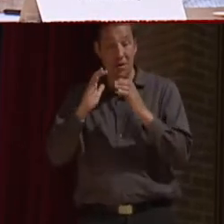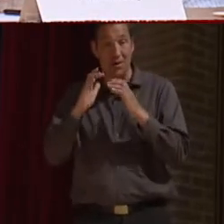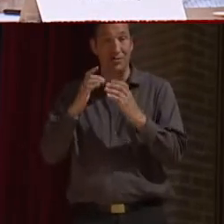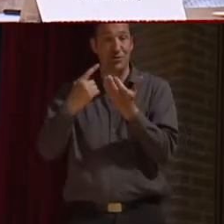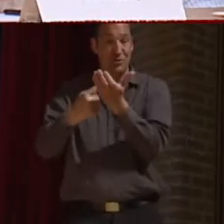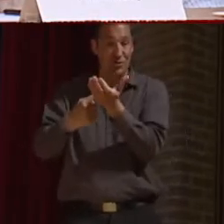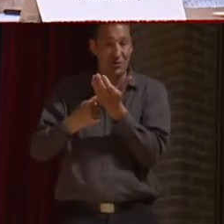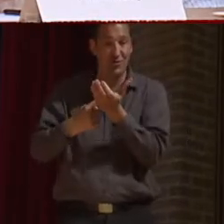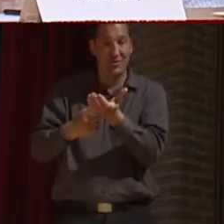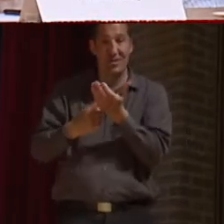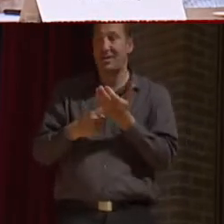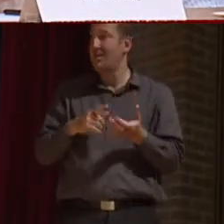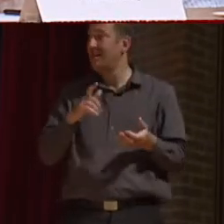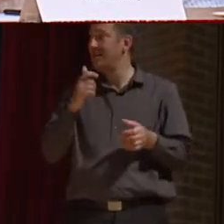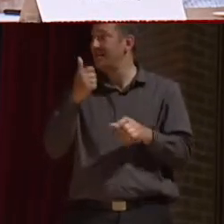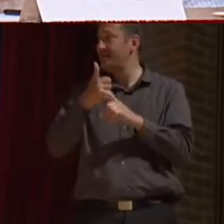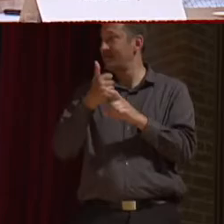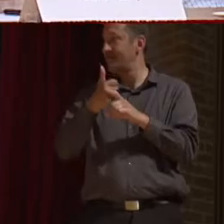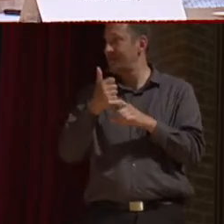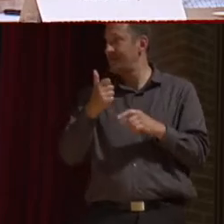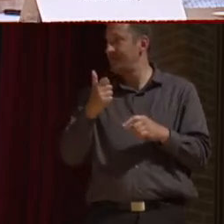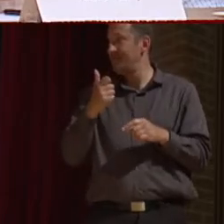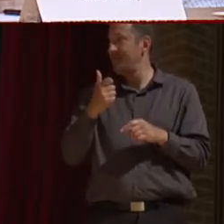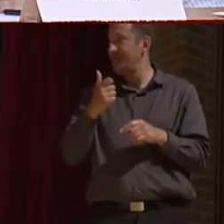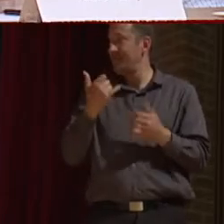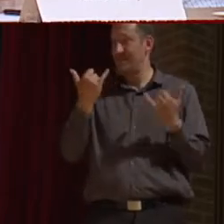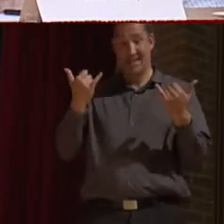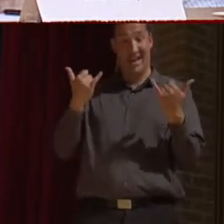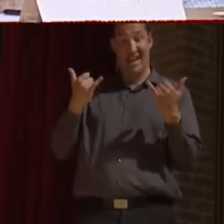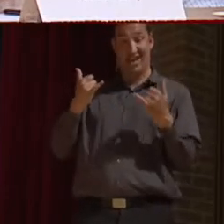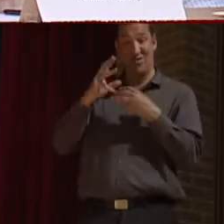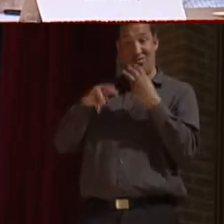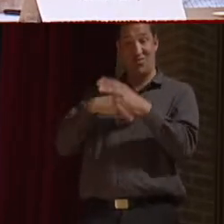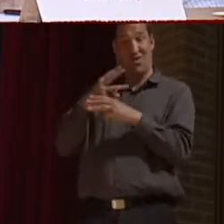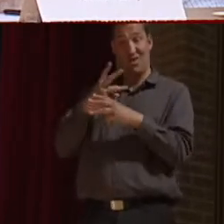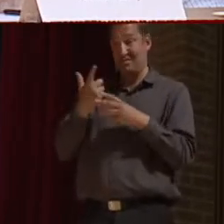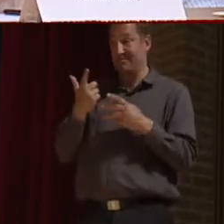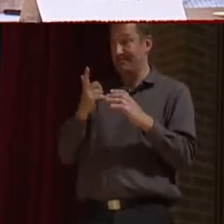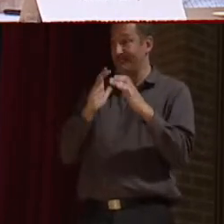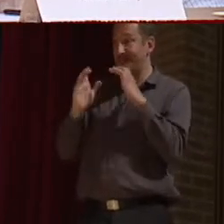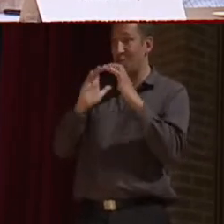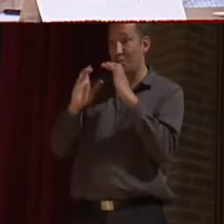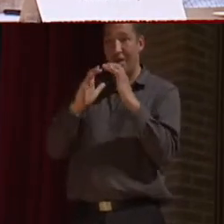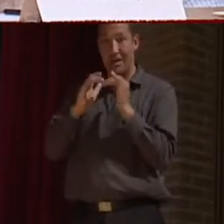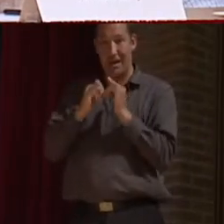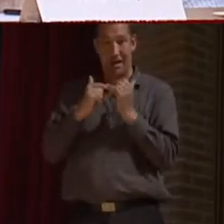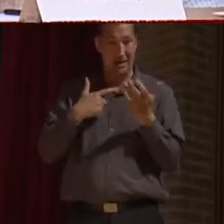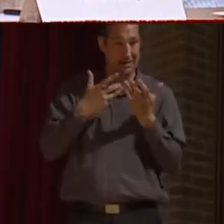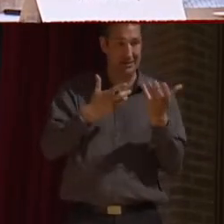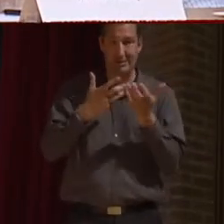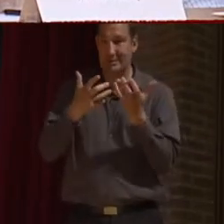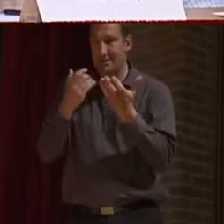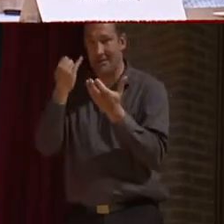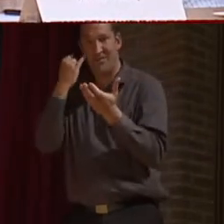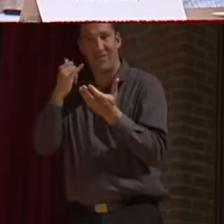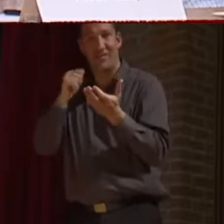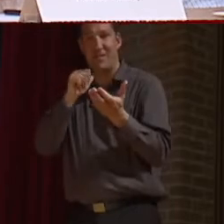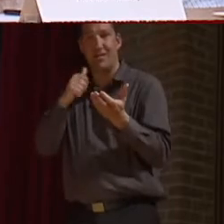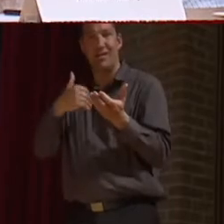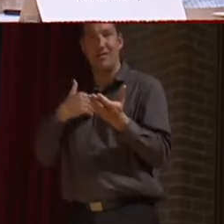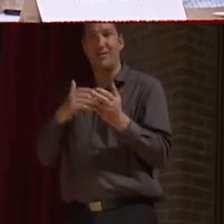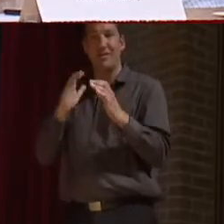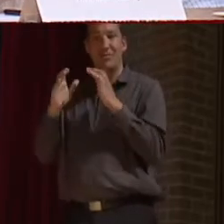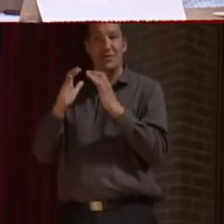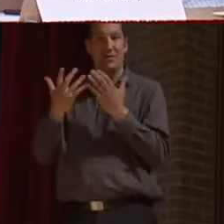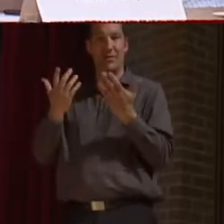social deficit, and we live in a communicative and social world. So I don't know, it's just a way of making them more involved in the community